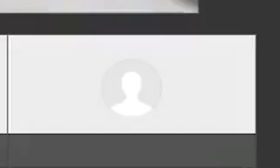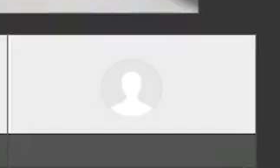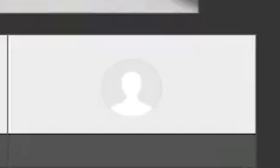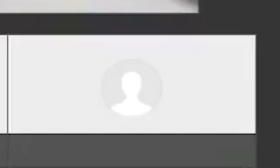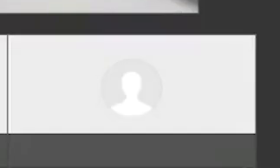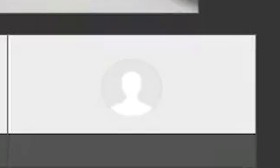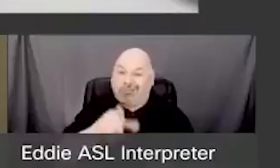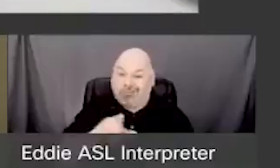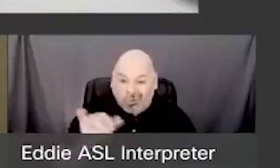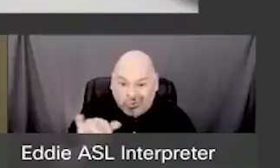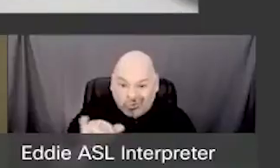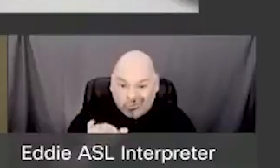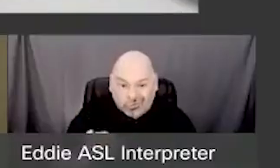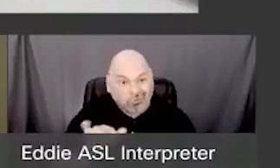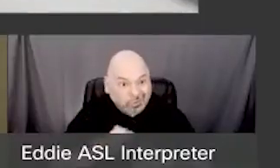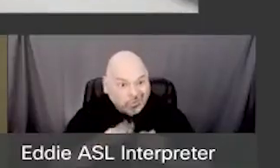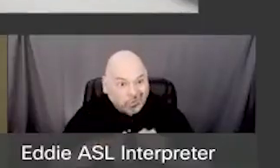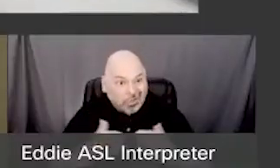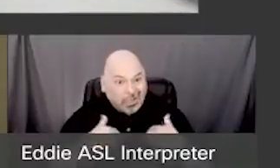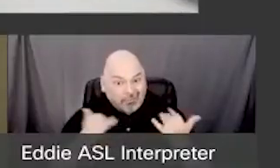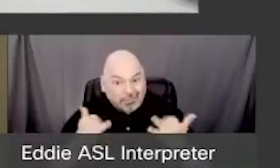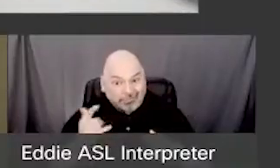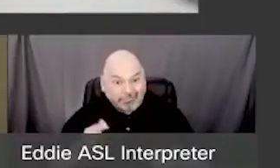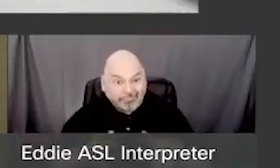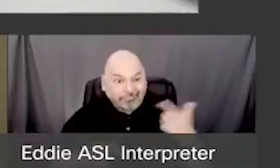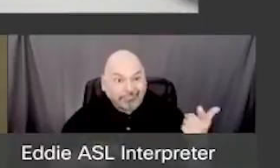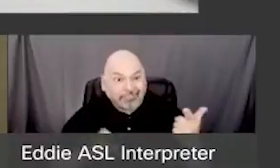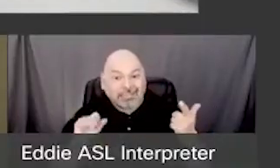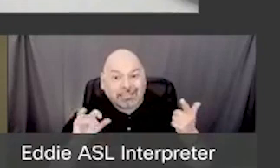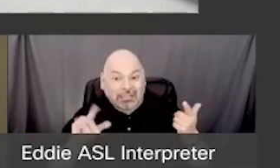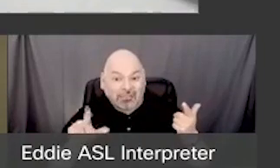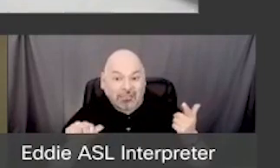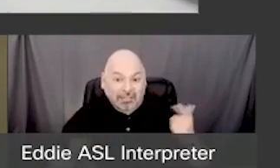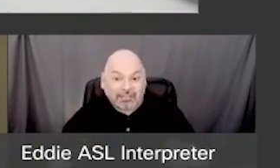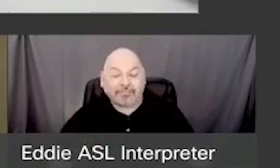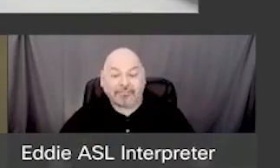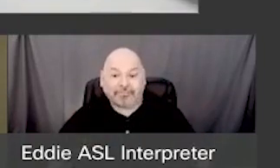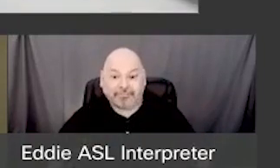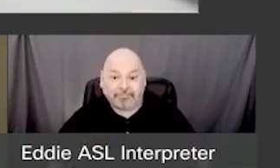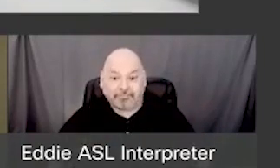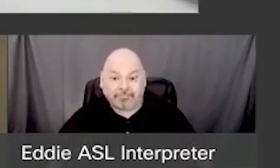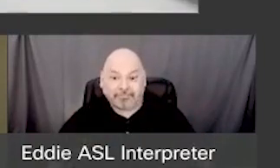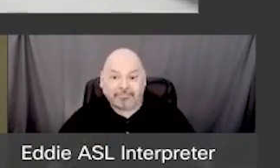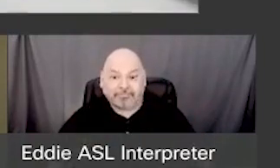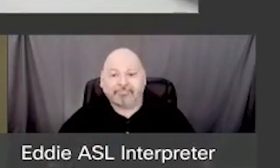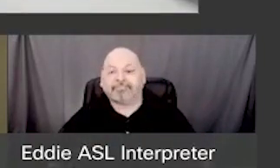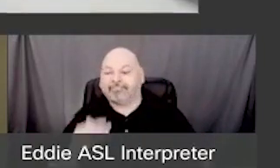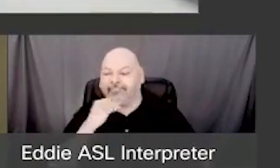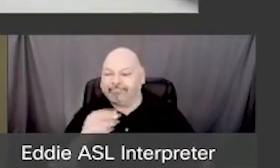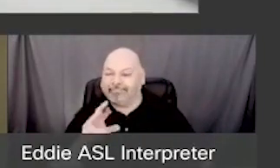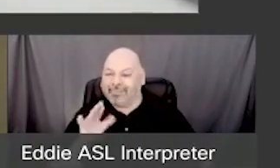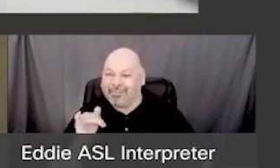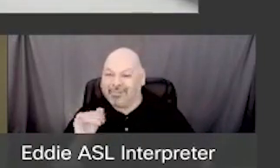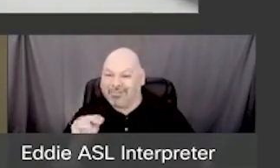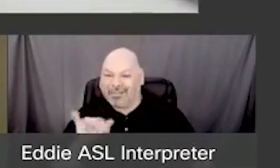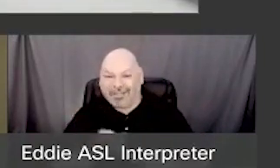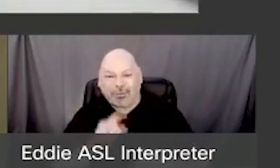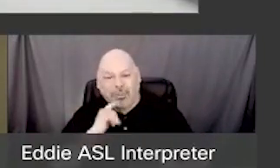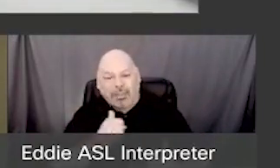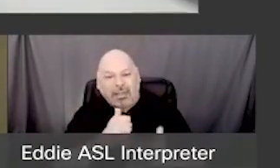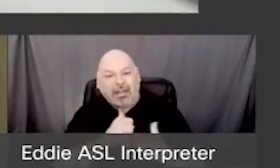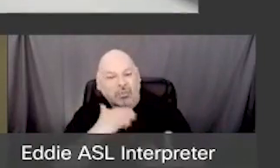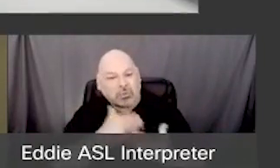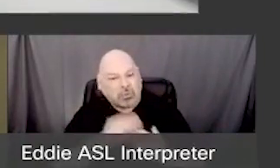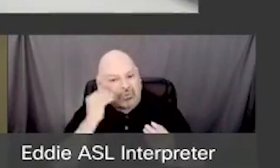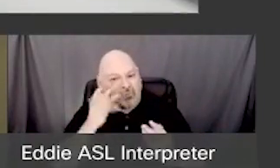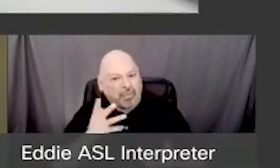as well. So that's all I had. I'll turn it back over to Sylvia. Thanks. Thanks, Ryan. That was really helpful information.